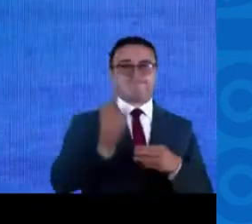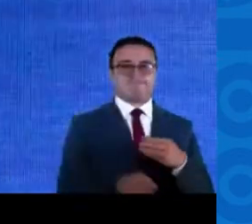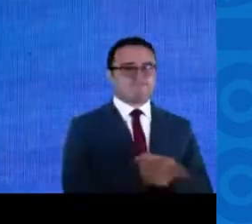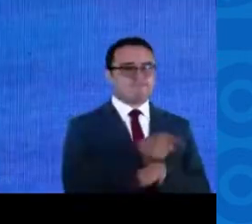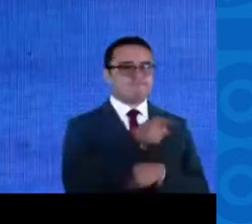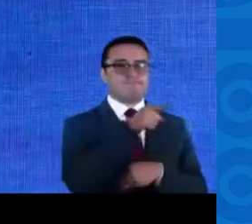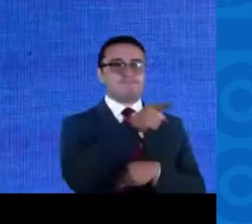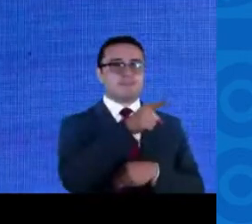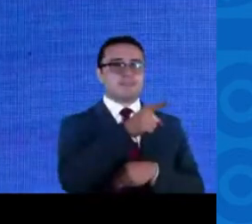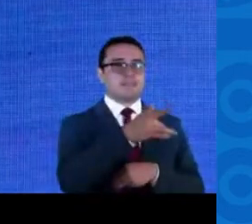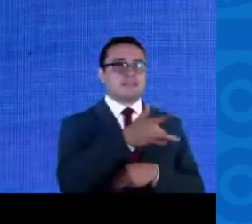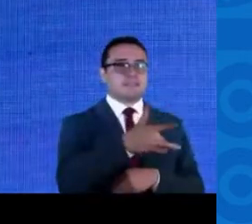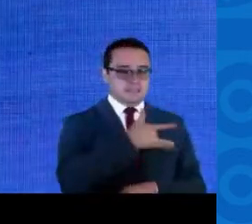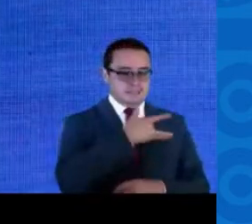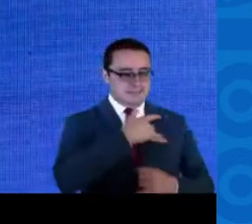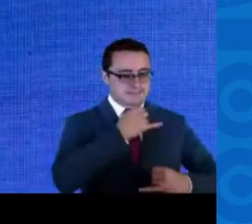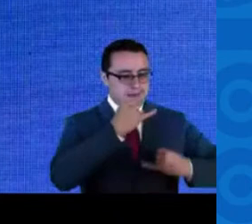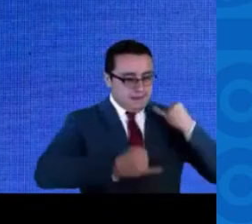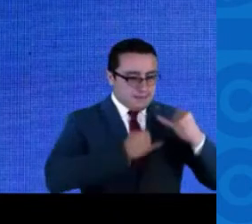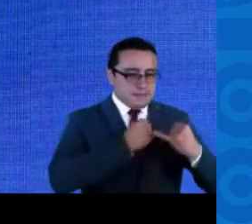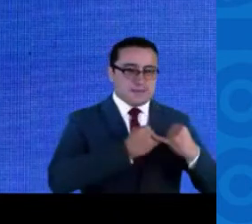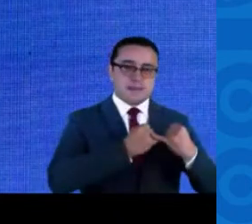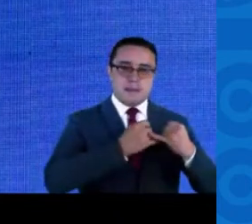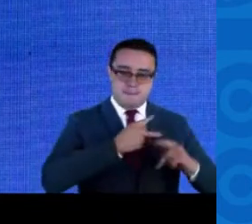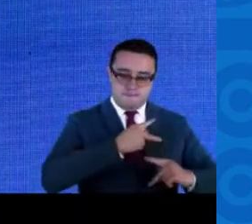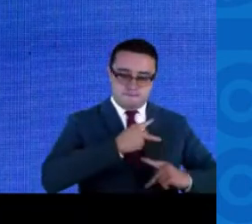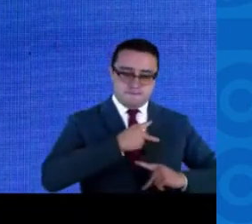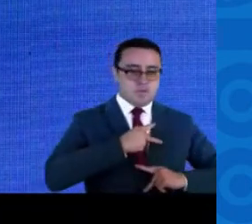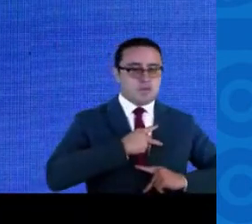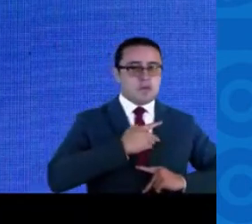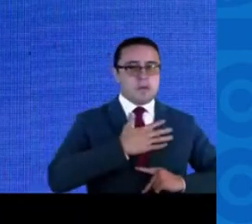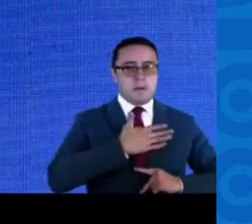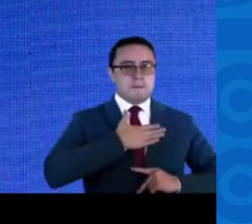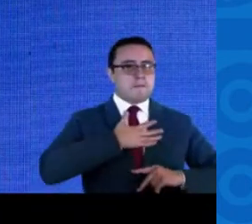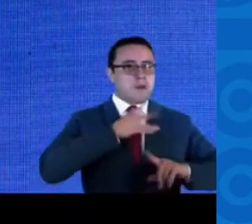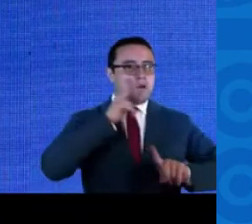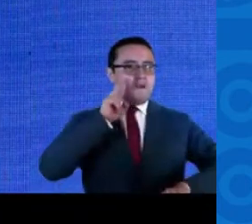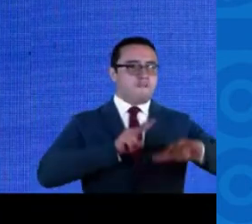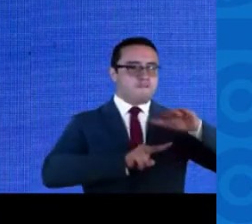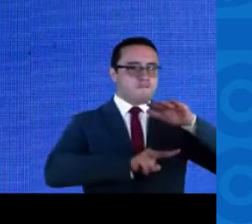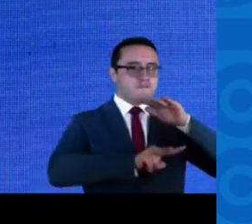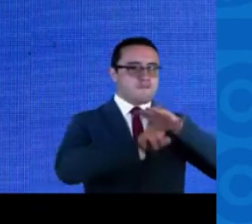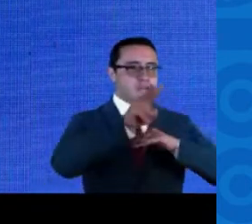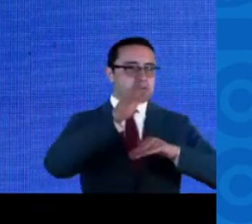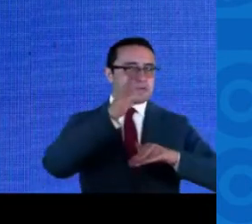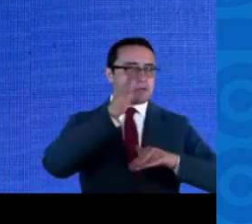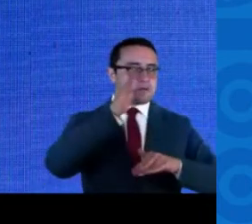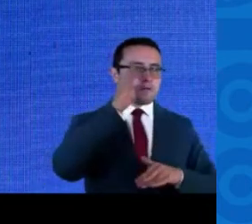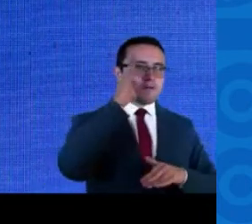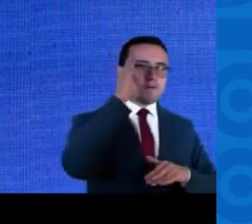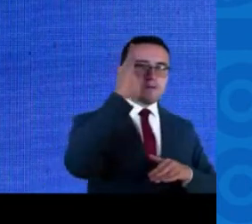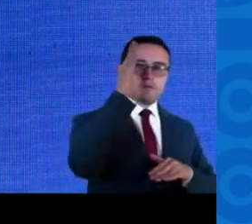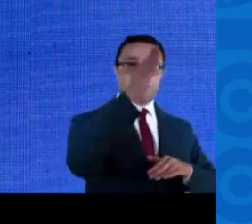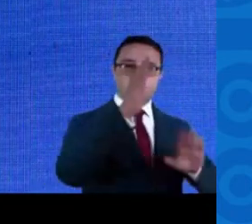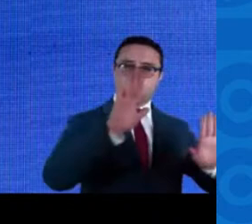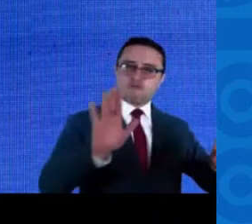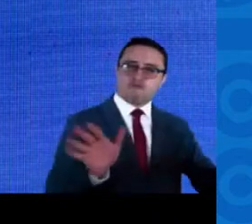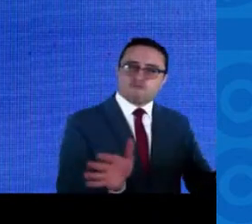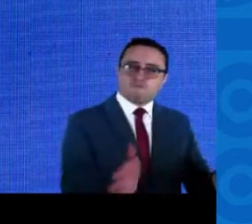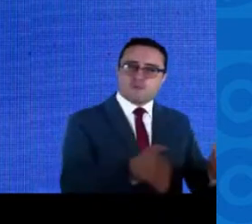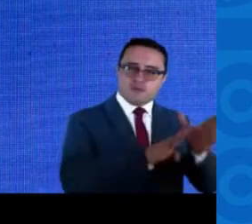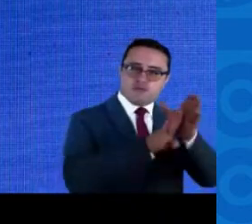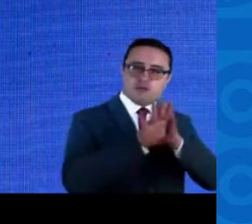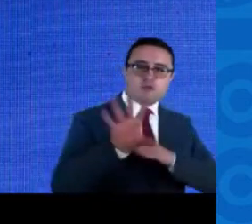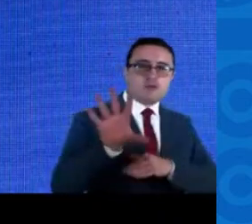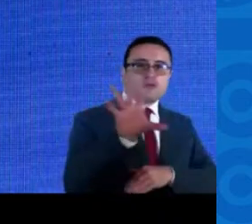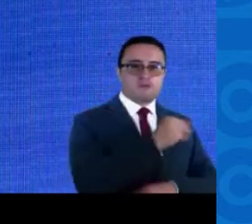bearing in mind always that the identity together with that vision and that